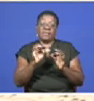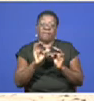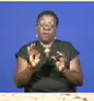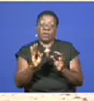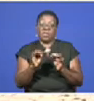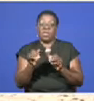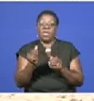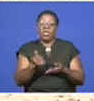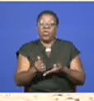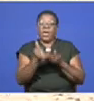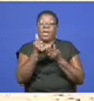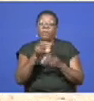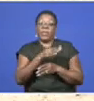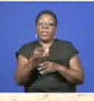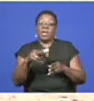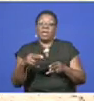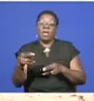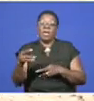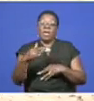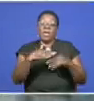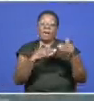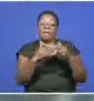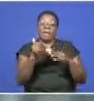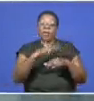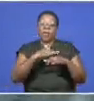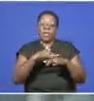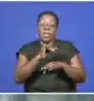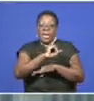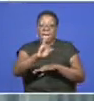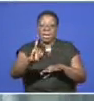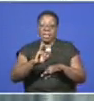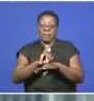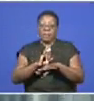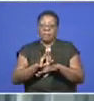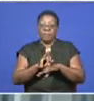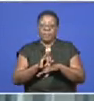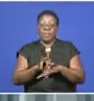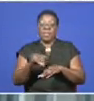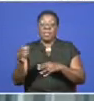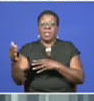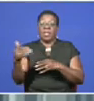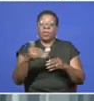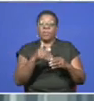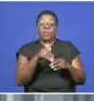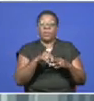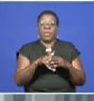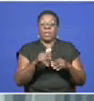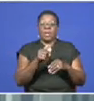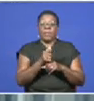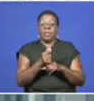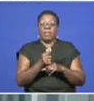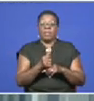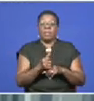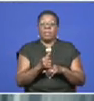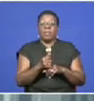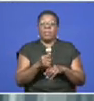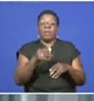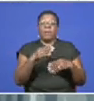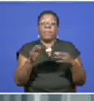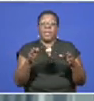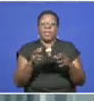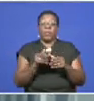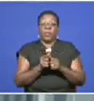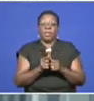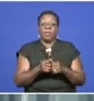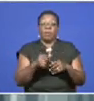recovery efforts on that island. This disaster relief containerized equipment functions as a mobile base camp, complete with dry